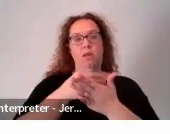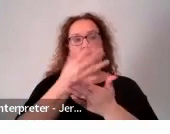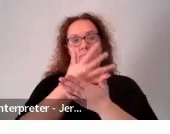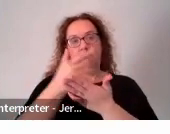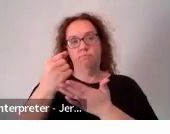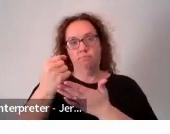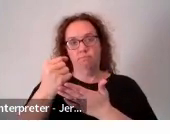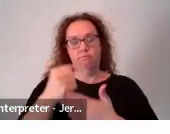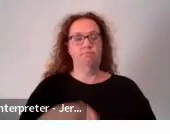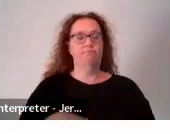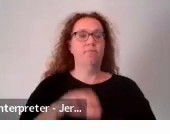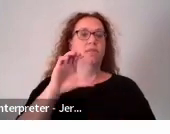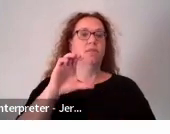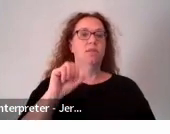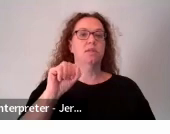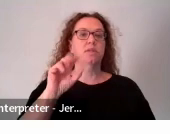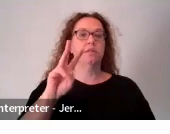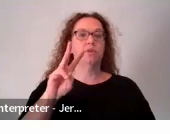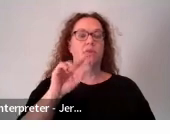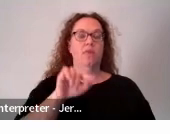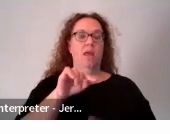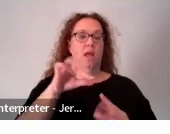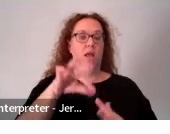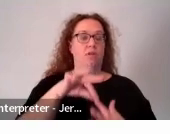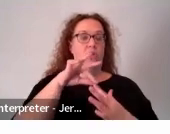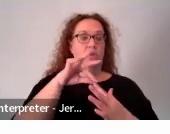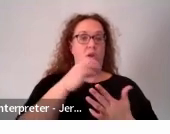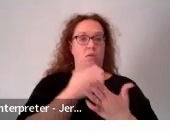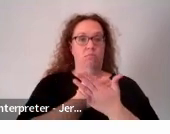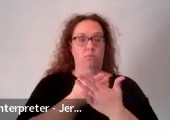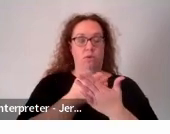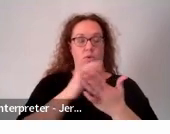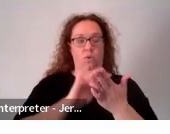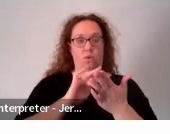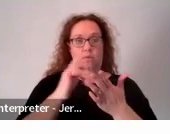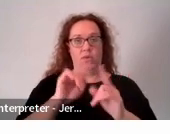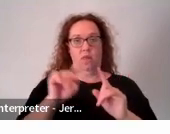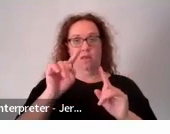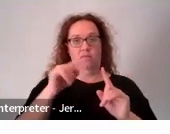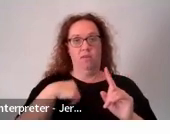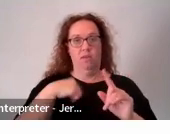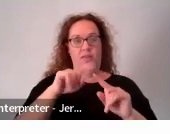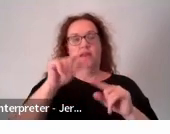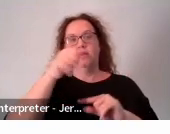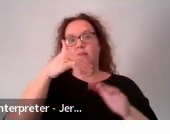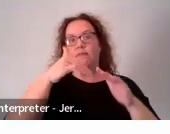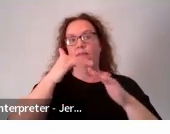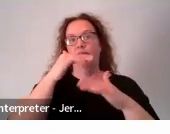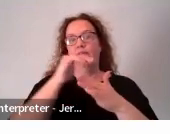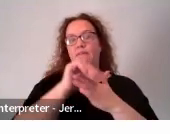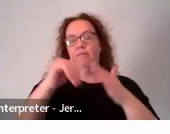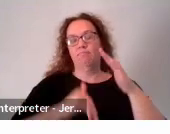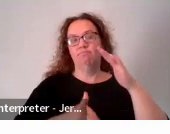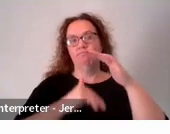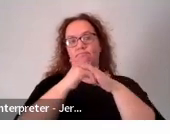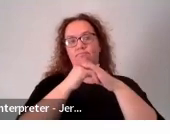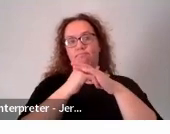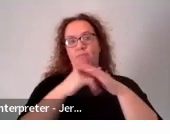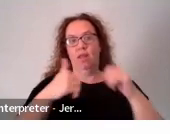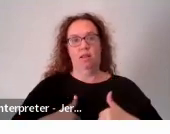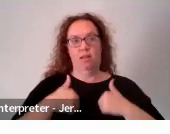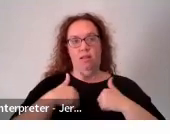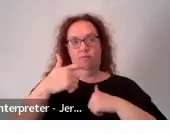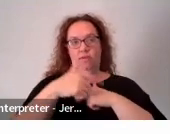the CSW, specialized medical equipment and supplies are also subject to that $10,000 lifetime cap that